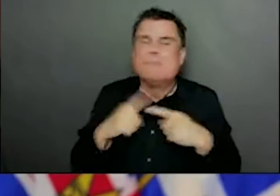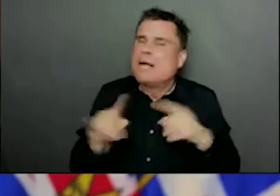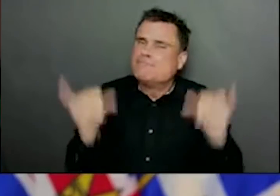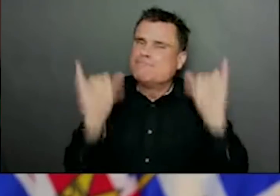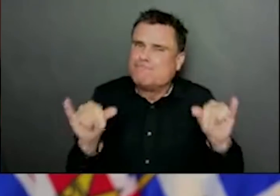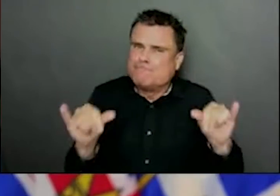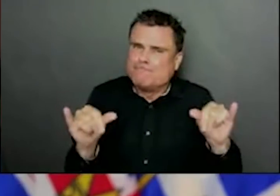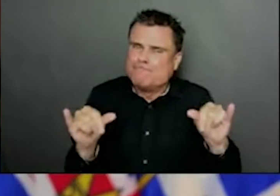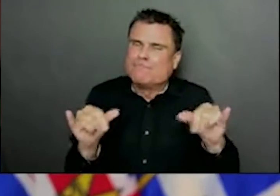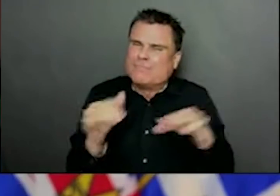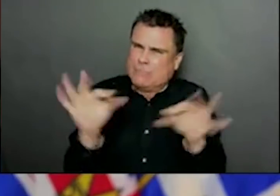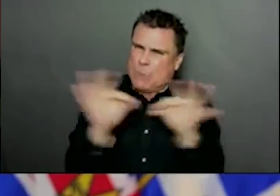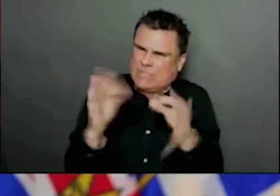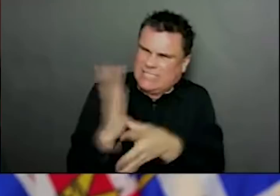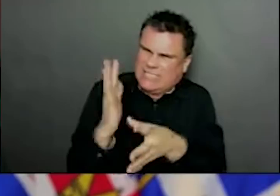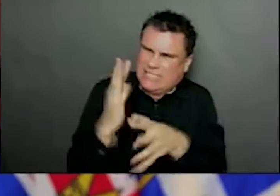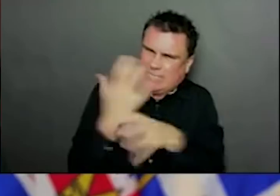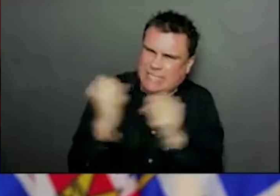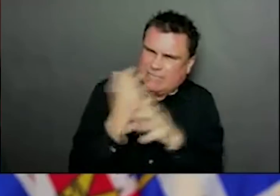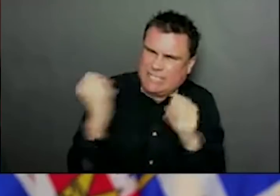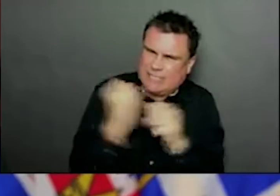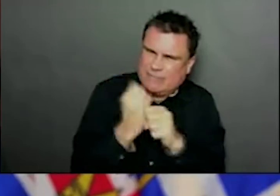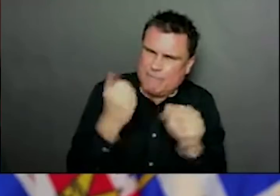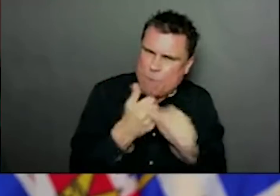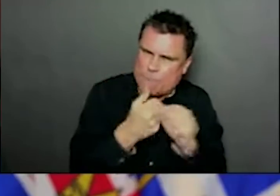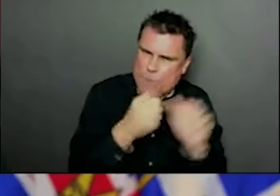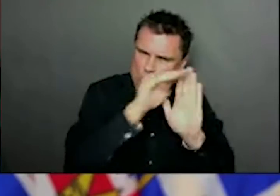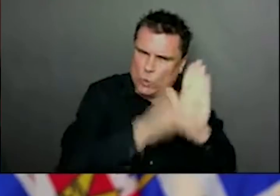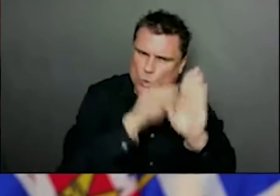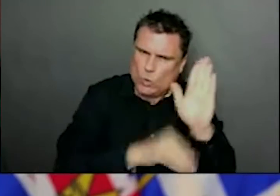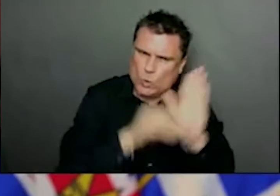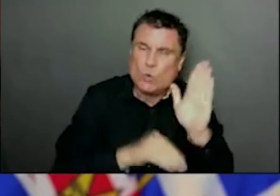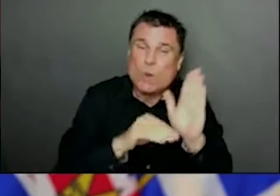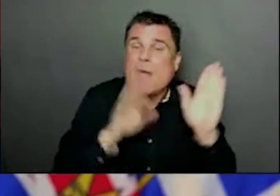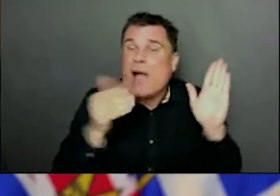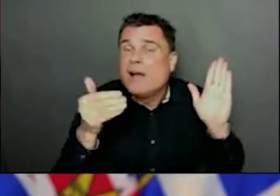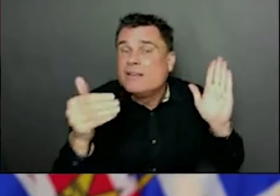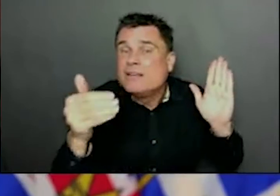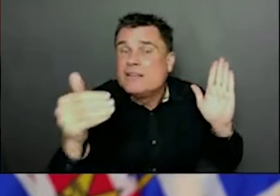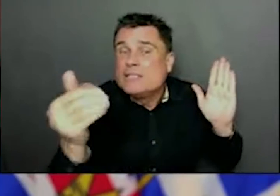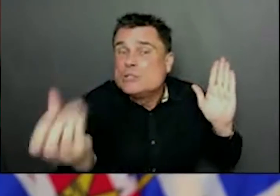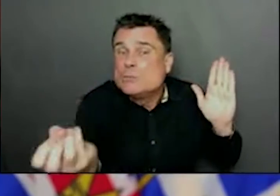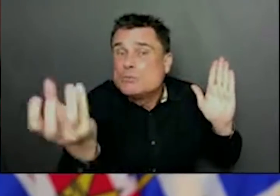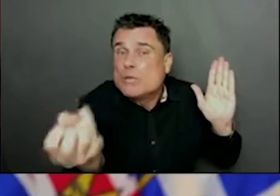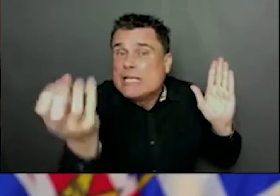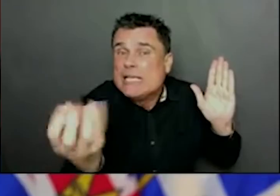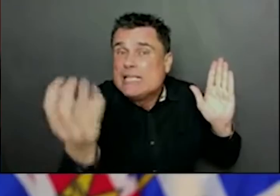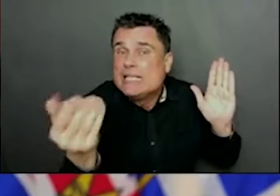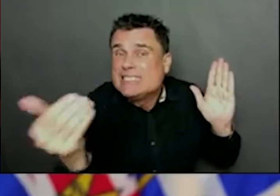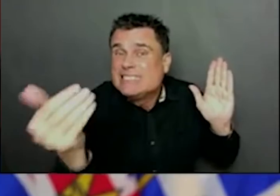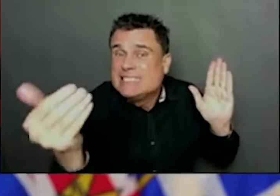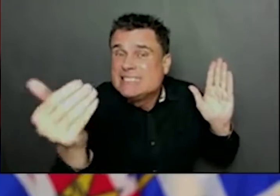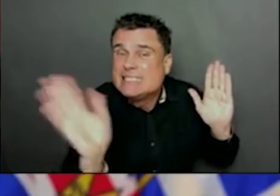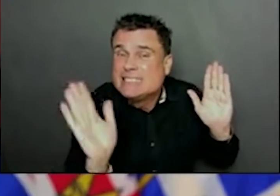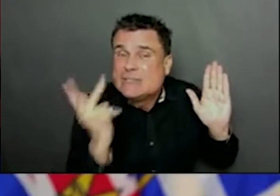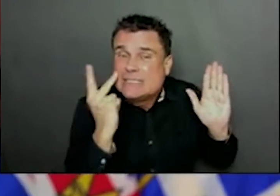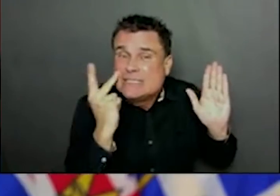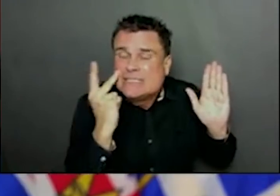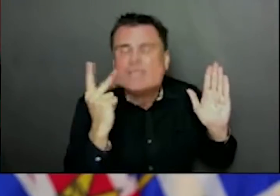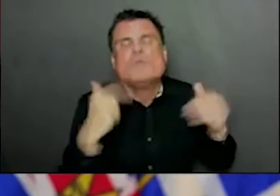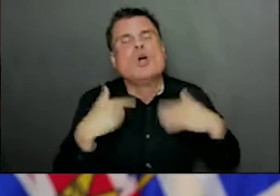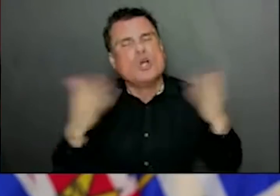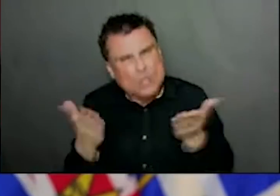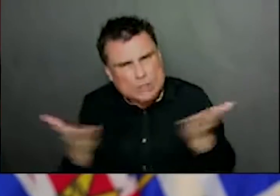I want everybody to reach out virtually to support each other. We need